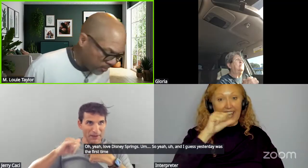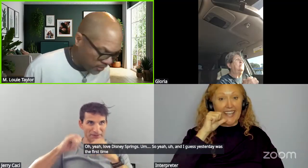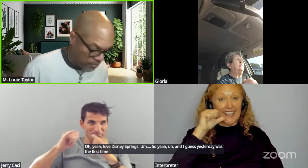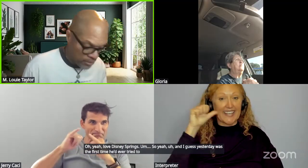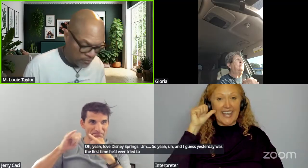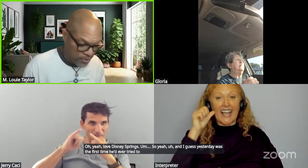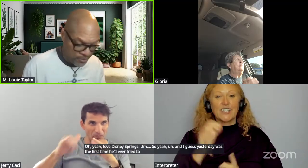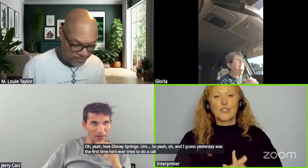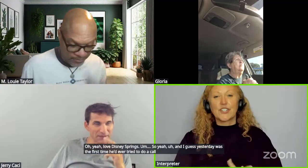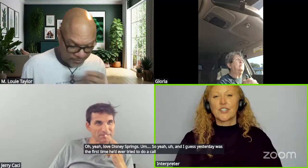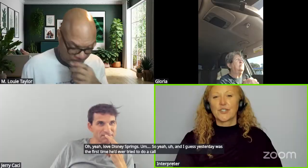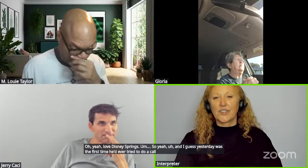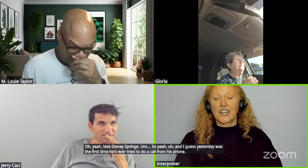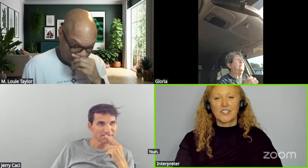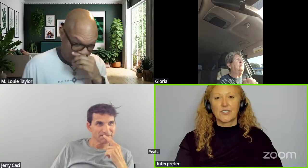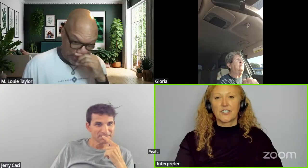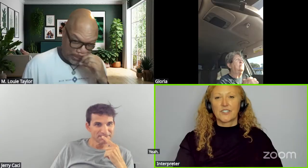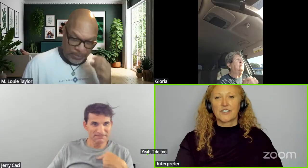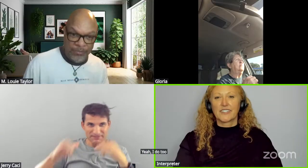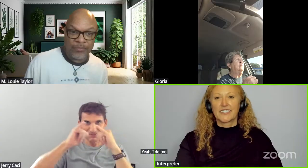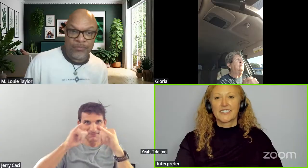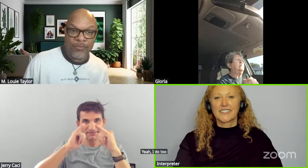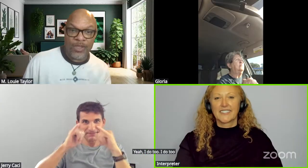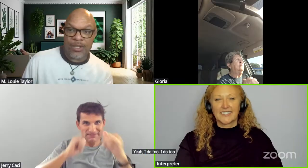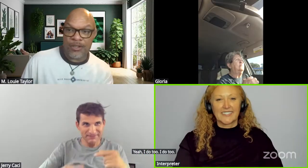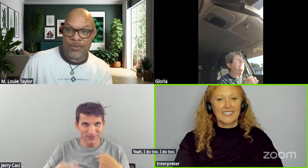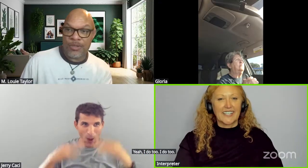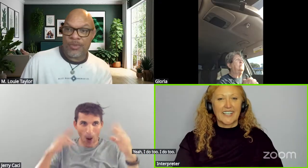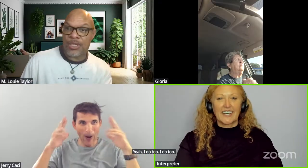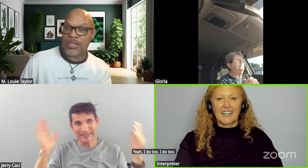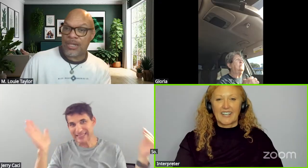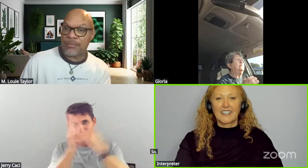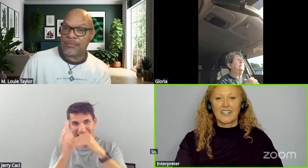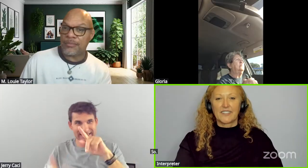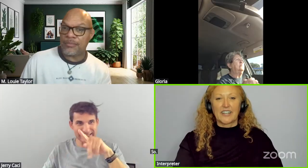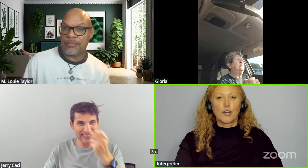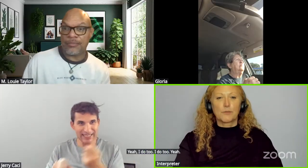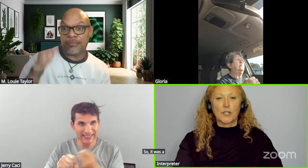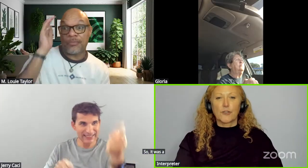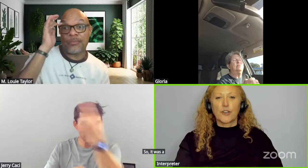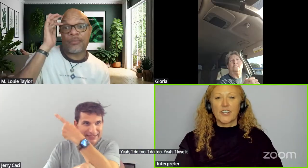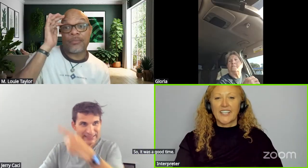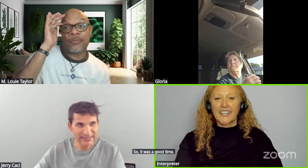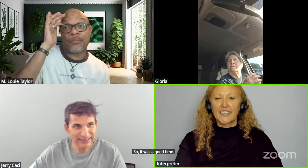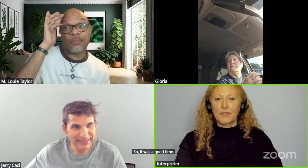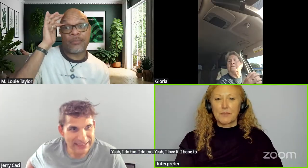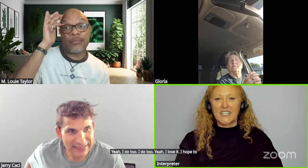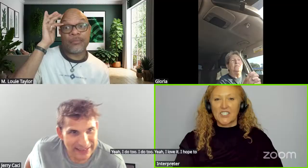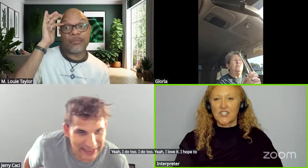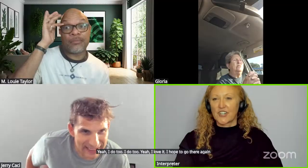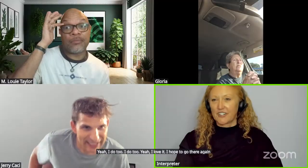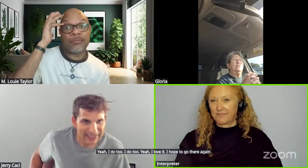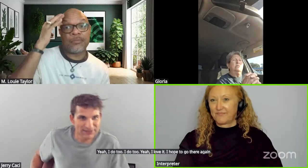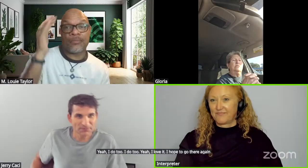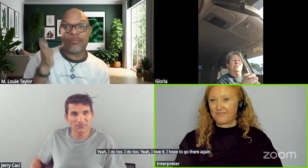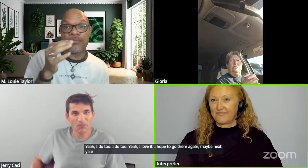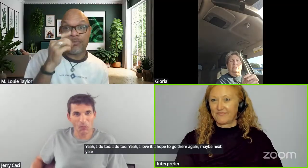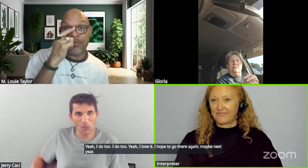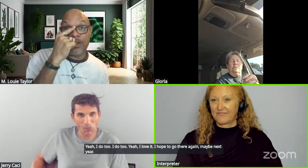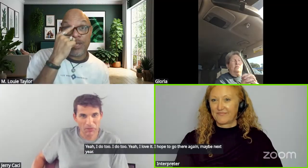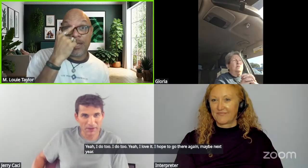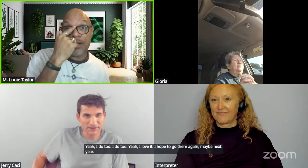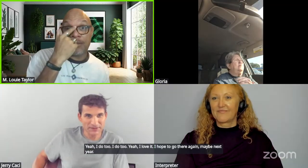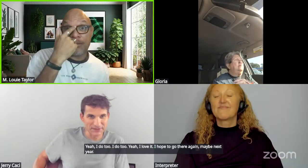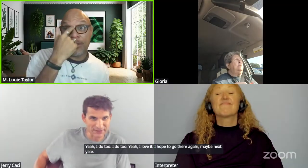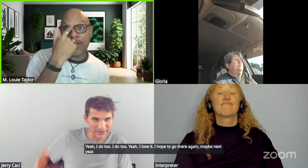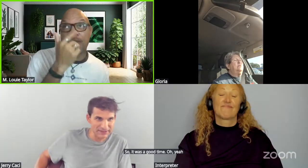call from his Yeah, I phone. do too. I do too. So it was a Yeah, good. I love it. I hope to go there again, maybe next year.